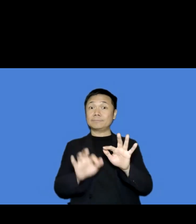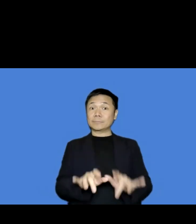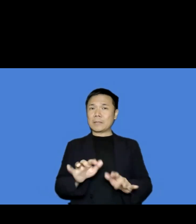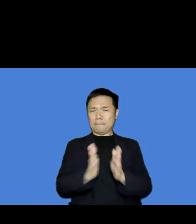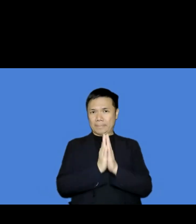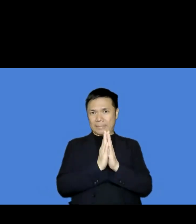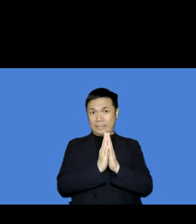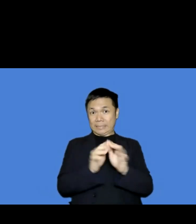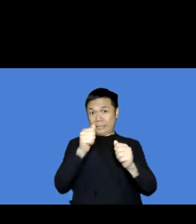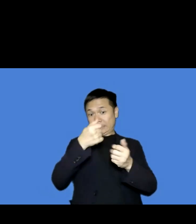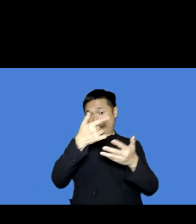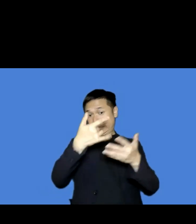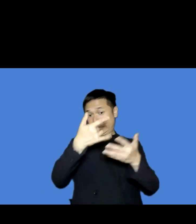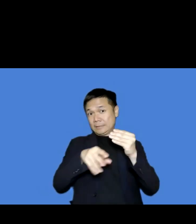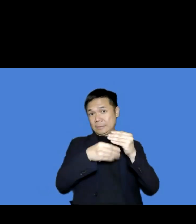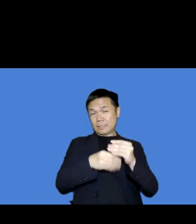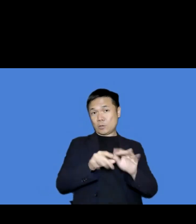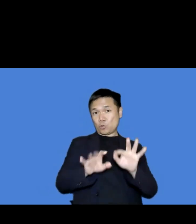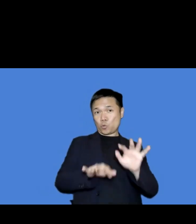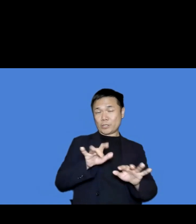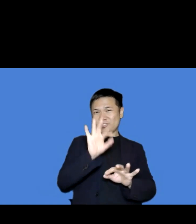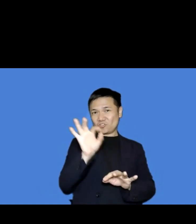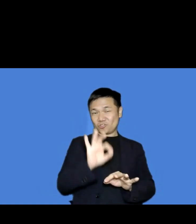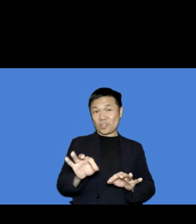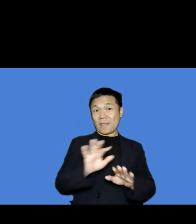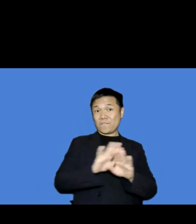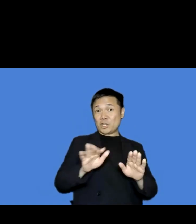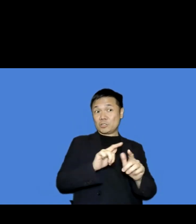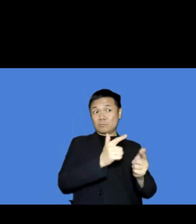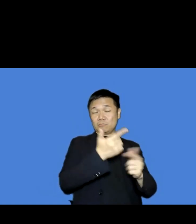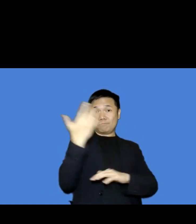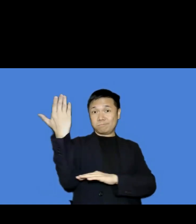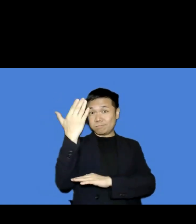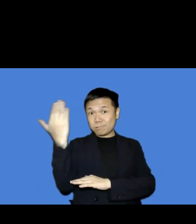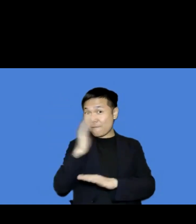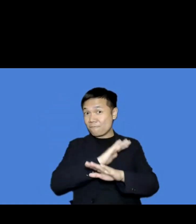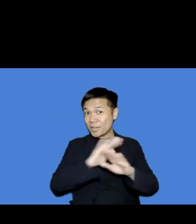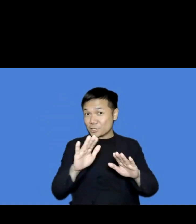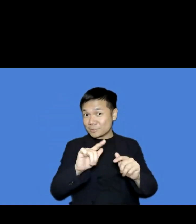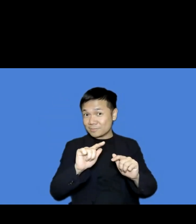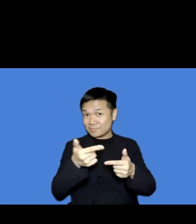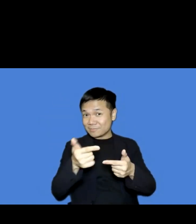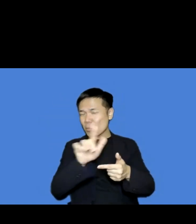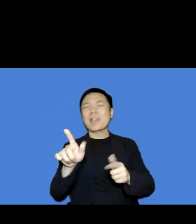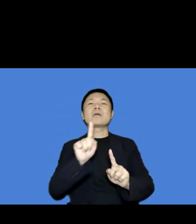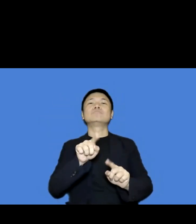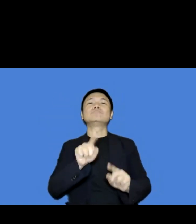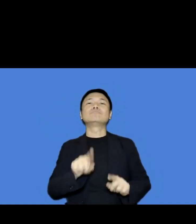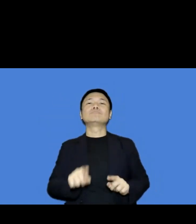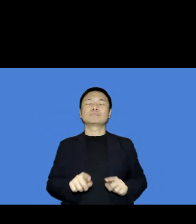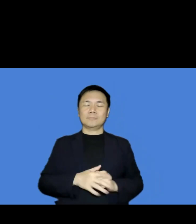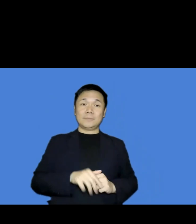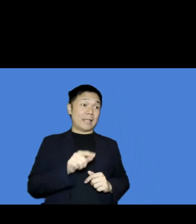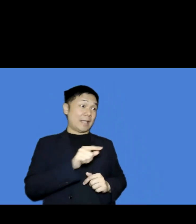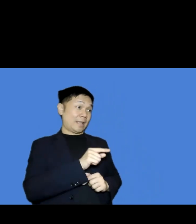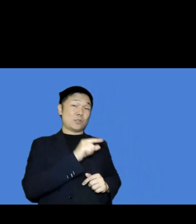us. And as and when all our speakers finish, we can come back to your questions. And as Greta